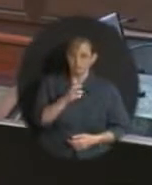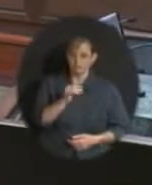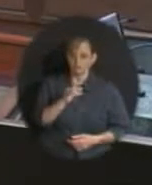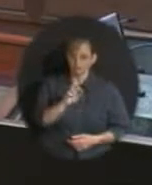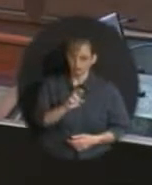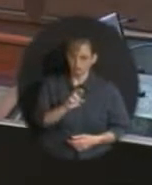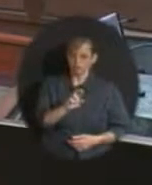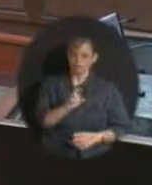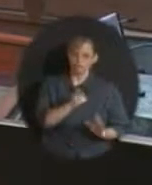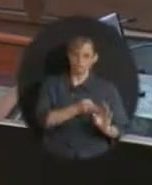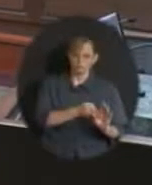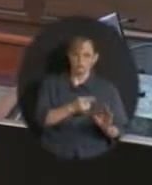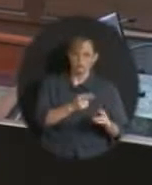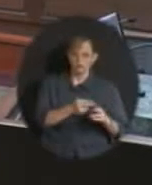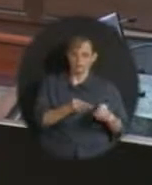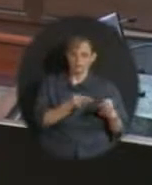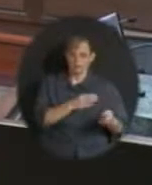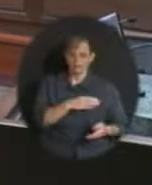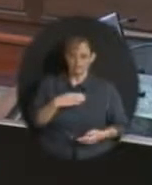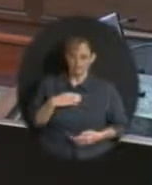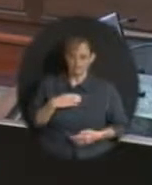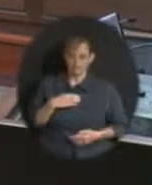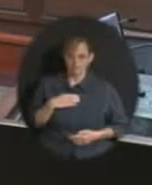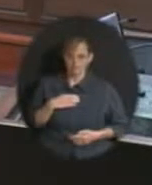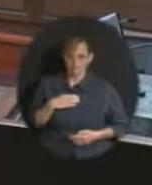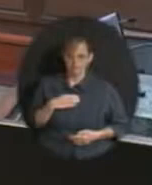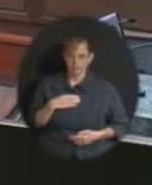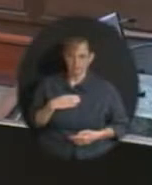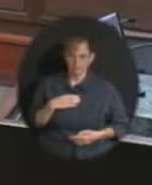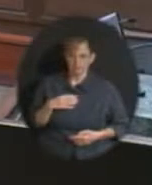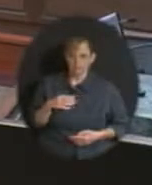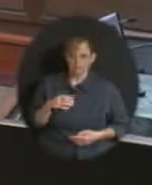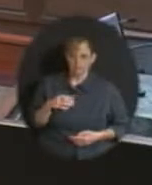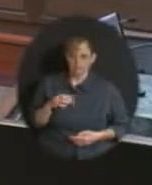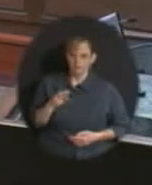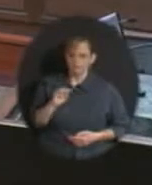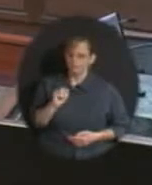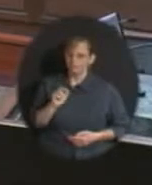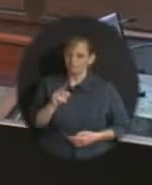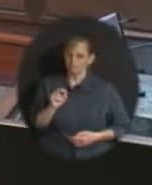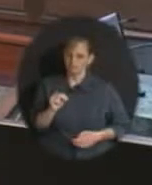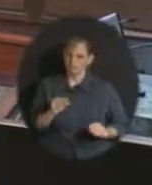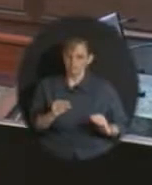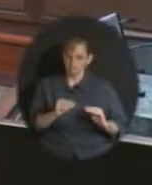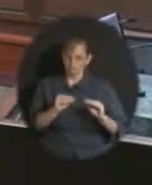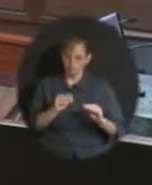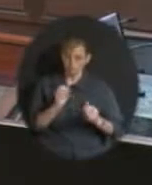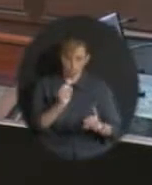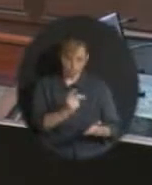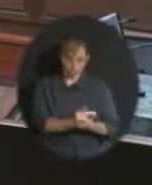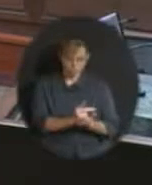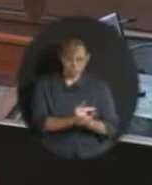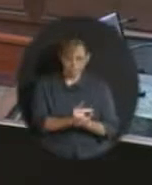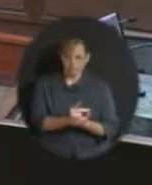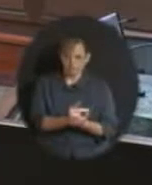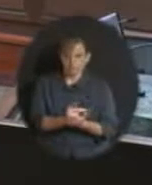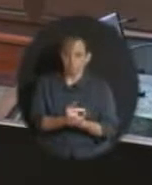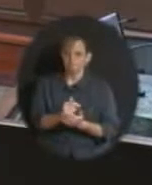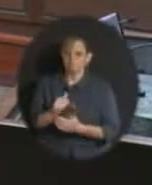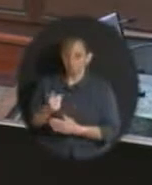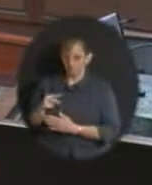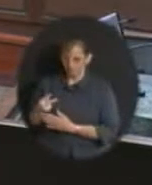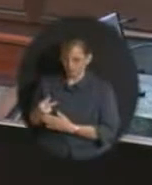committee. I move to approve Mr. Shear for the nominating committee. Second. Thank